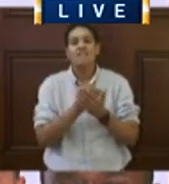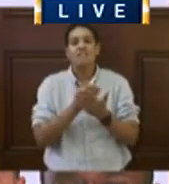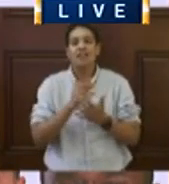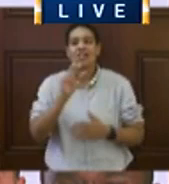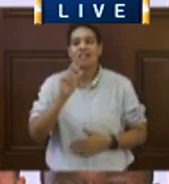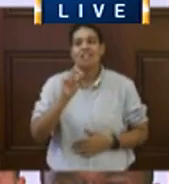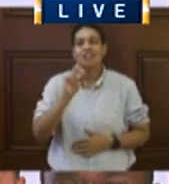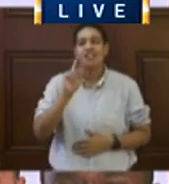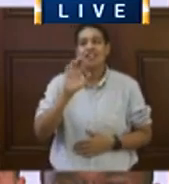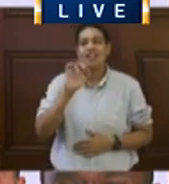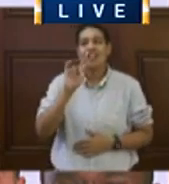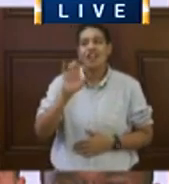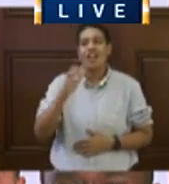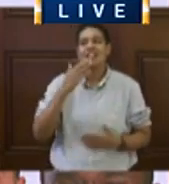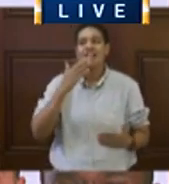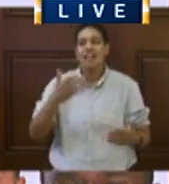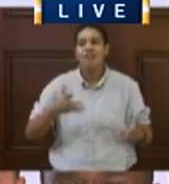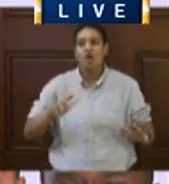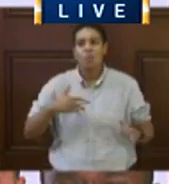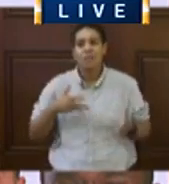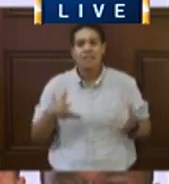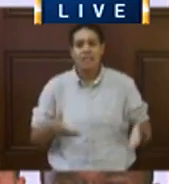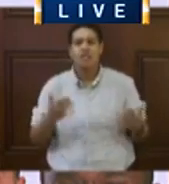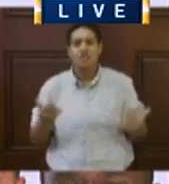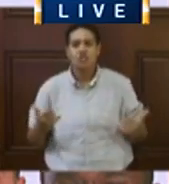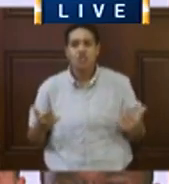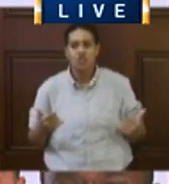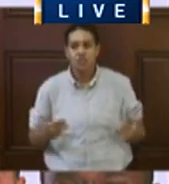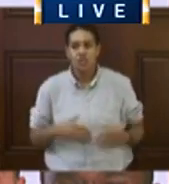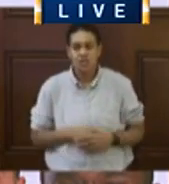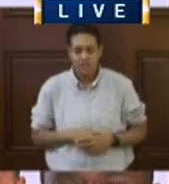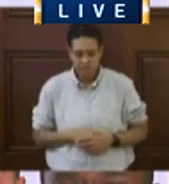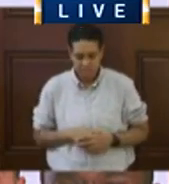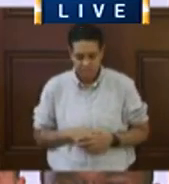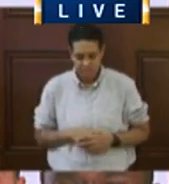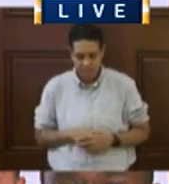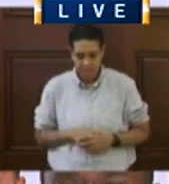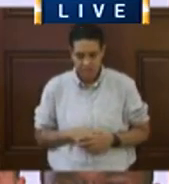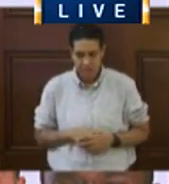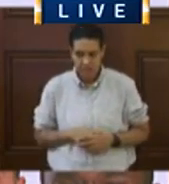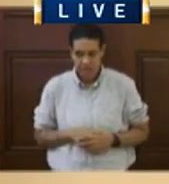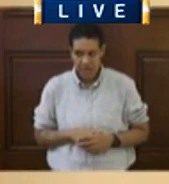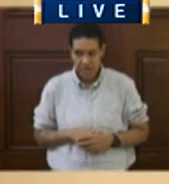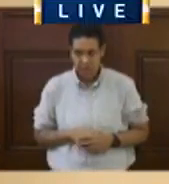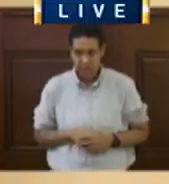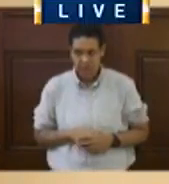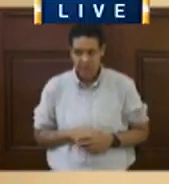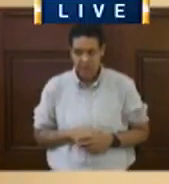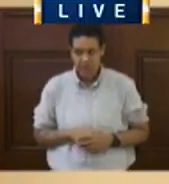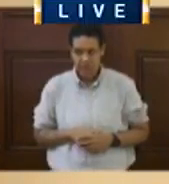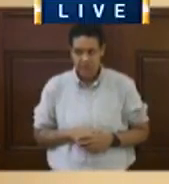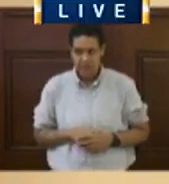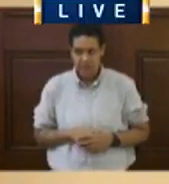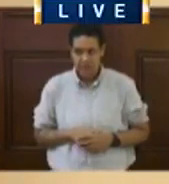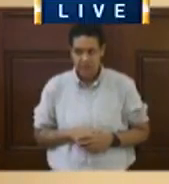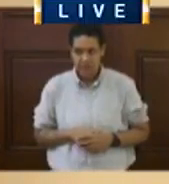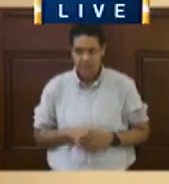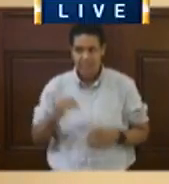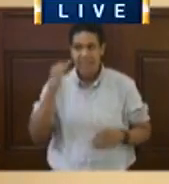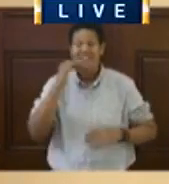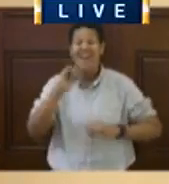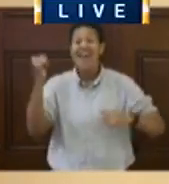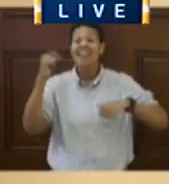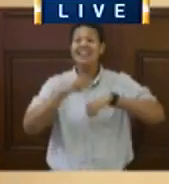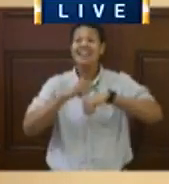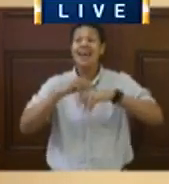Clark, thank you for having me today. And if there is any point in time in our history that we need Jamaica